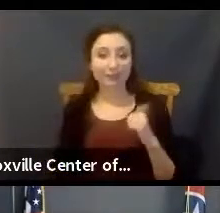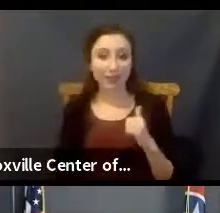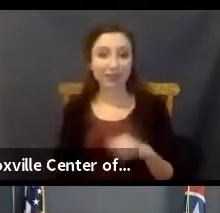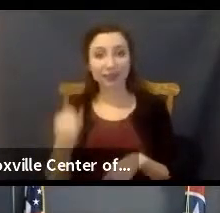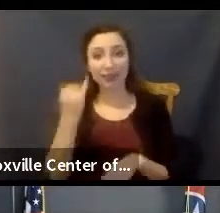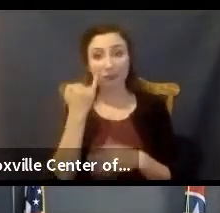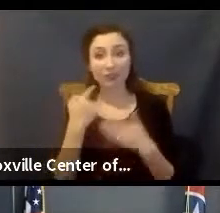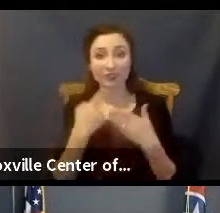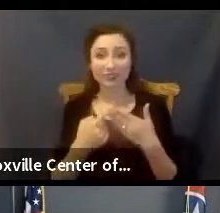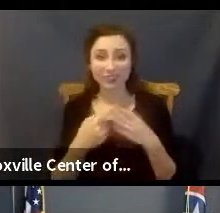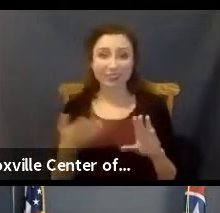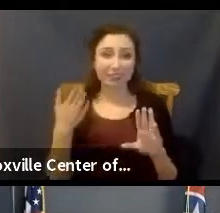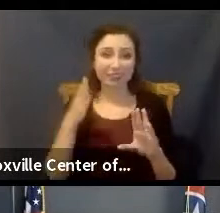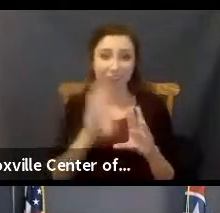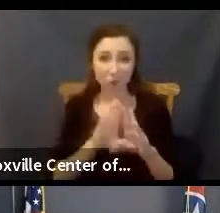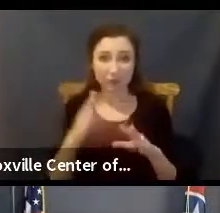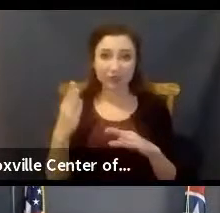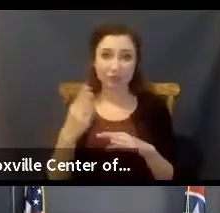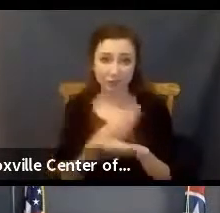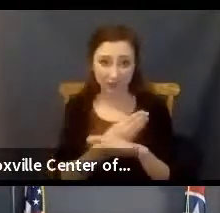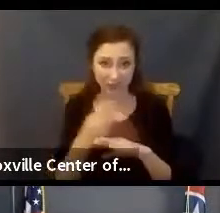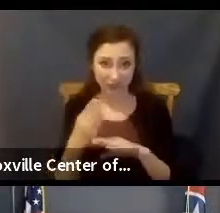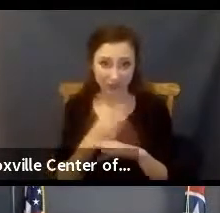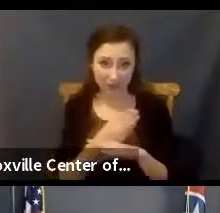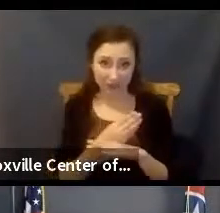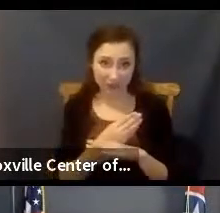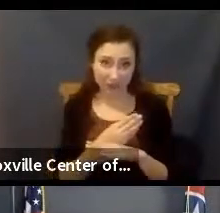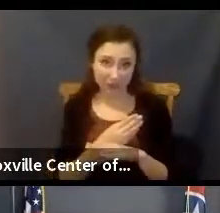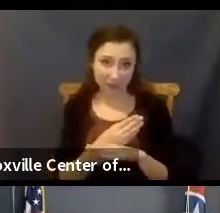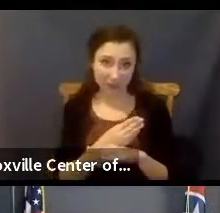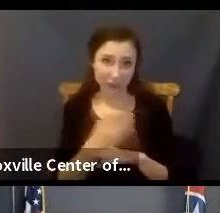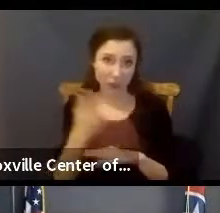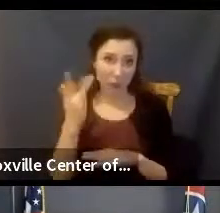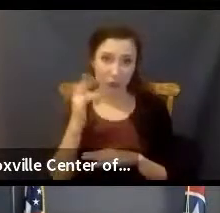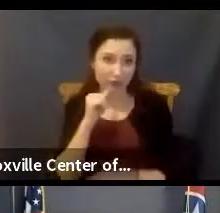talking about closing businesses,